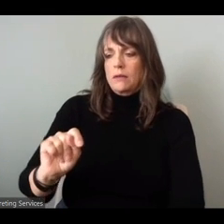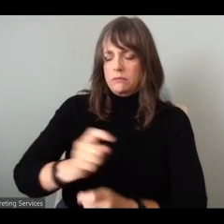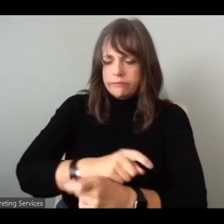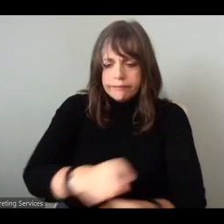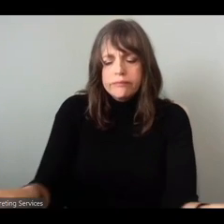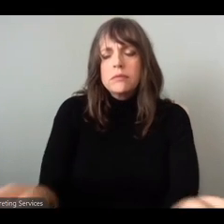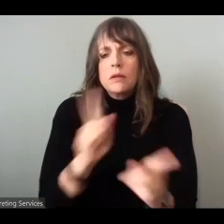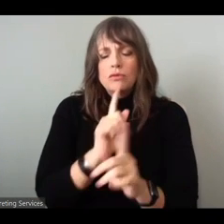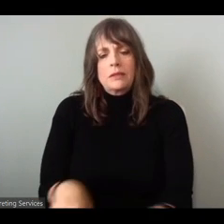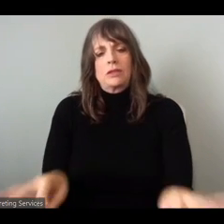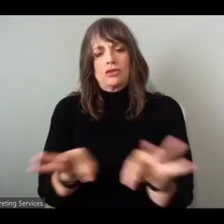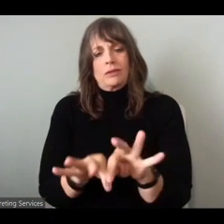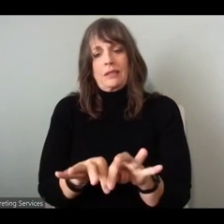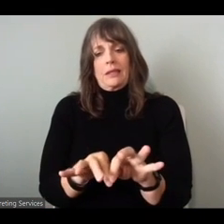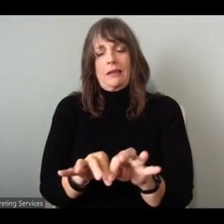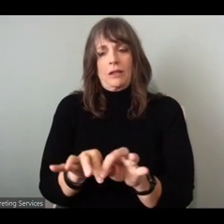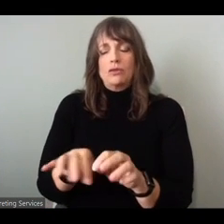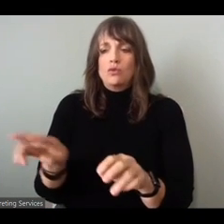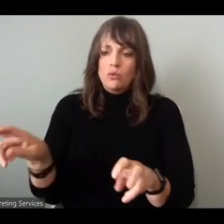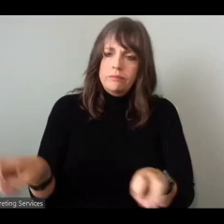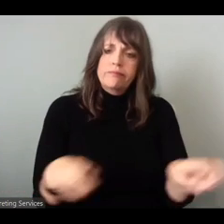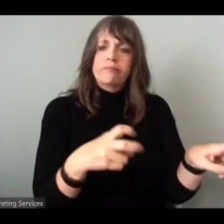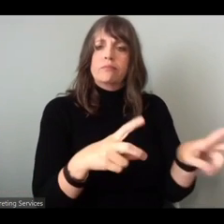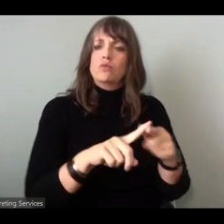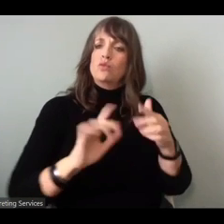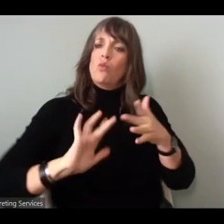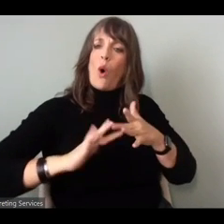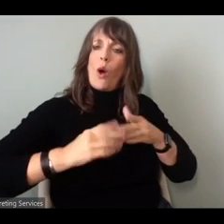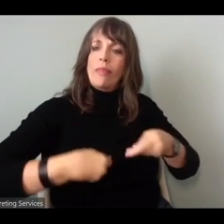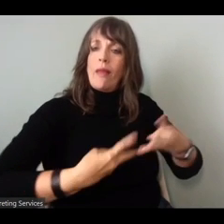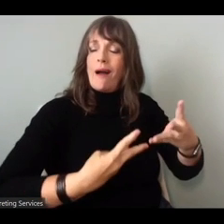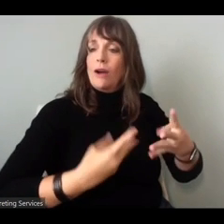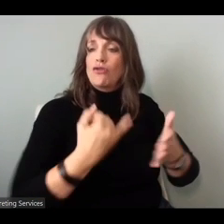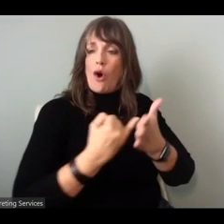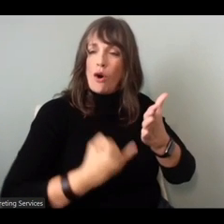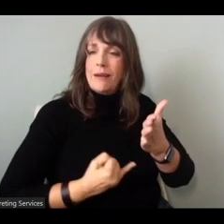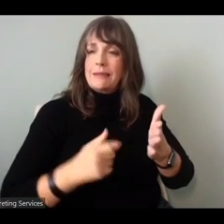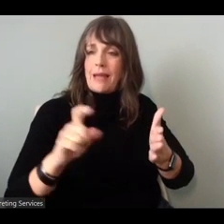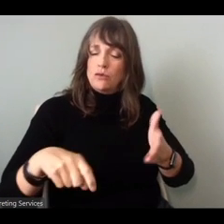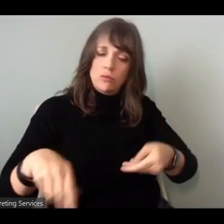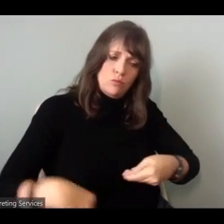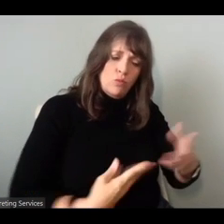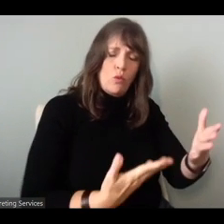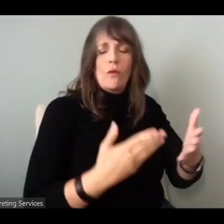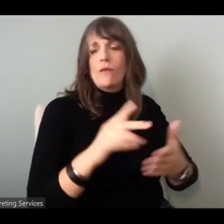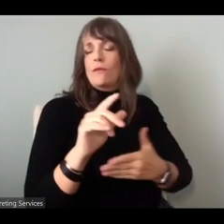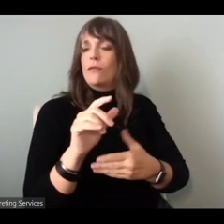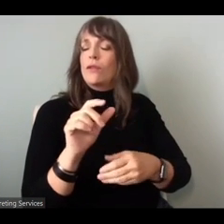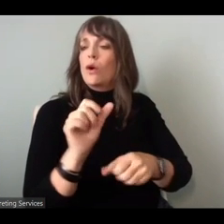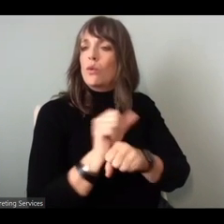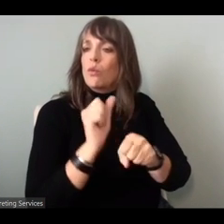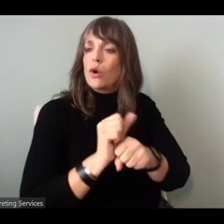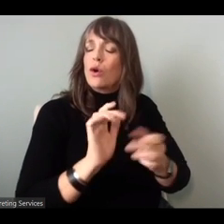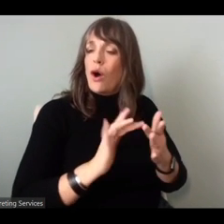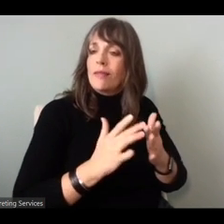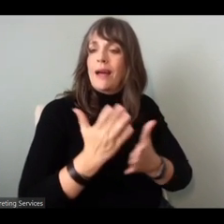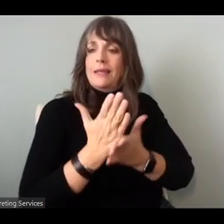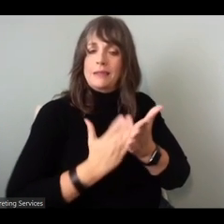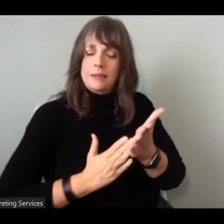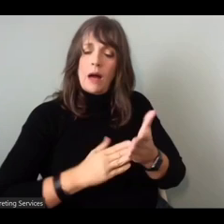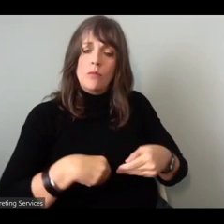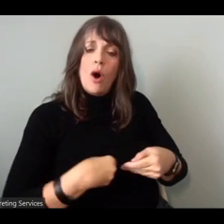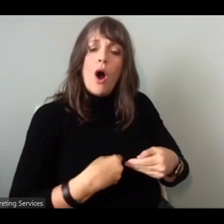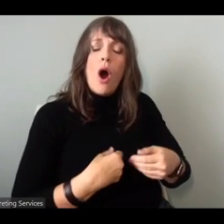and artists move their work online. Now, some of us are supporting organizations, some are supporting artists, and some are supporting artists